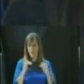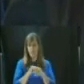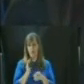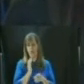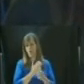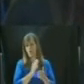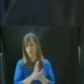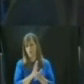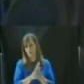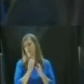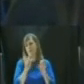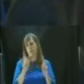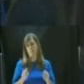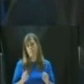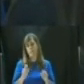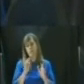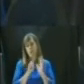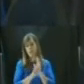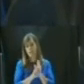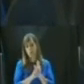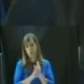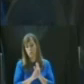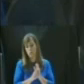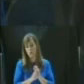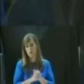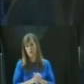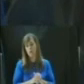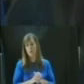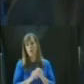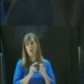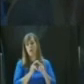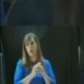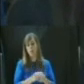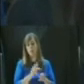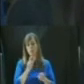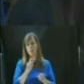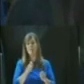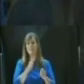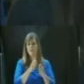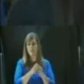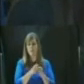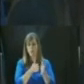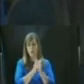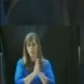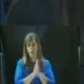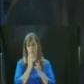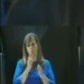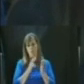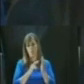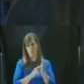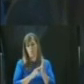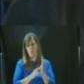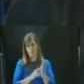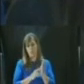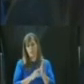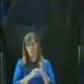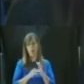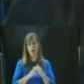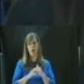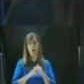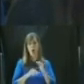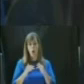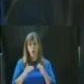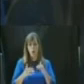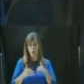school system. For example, nominations should be specifically requested for representatives of early elementary, upper